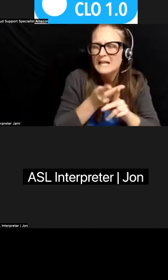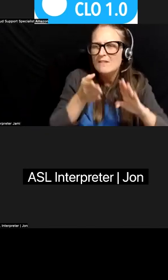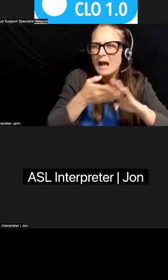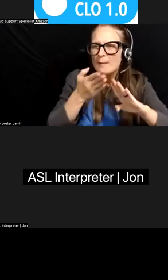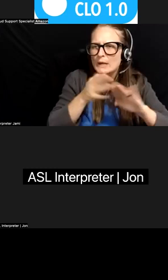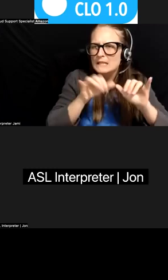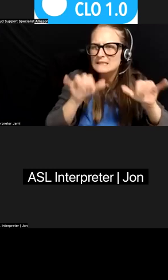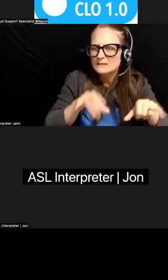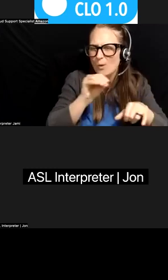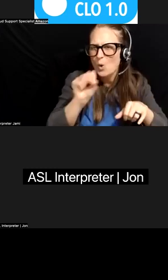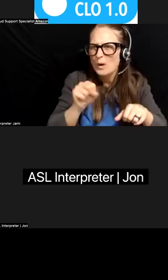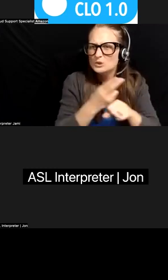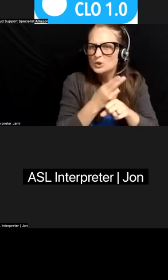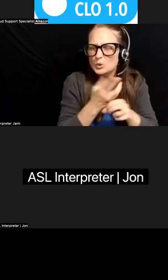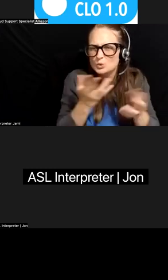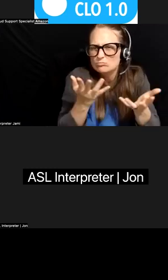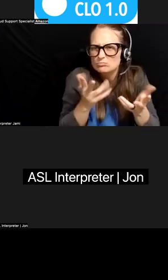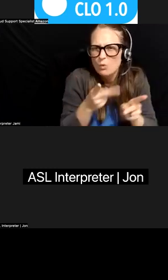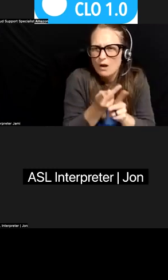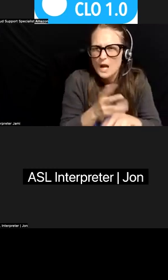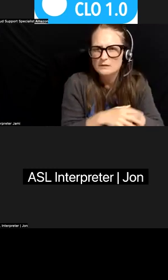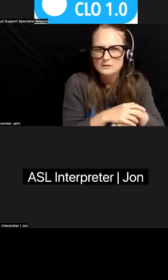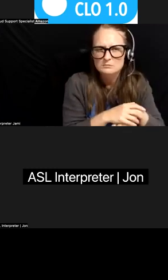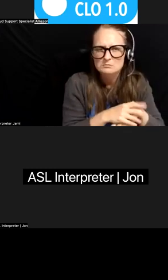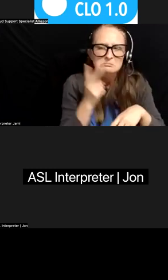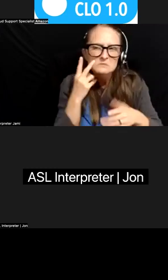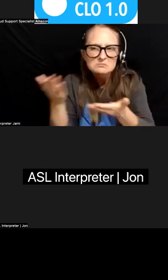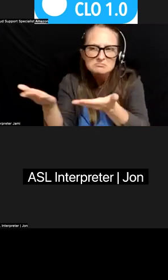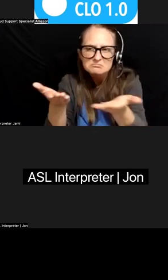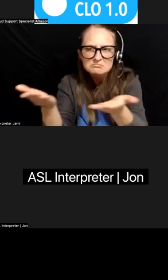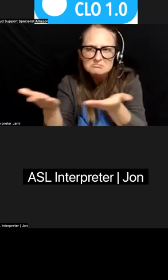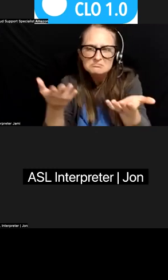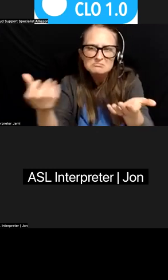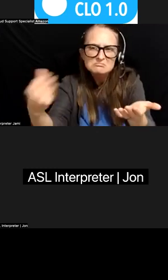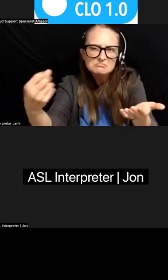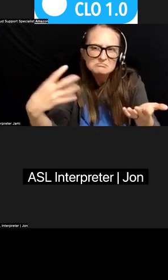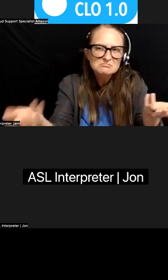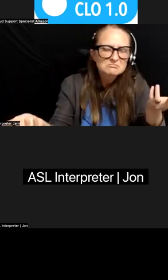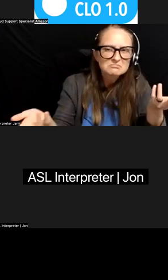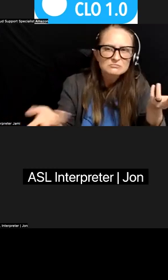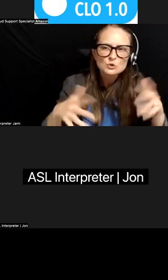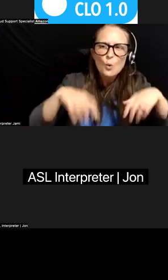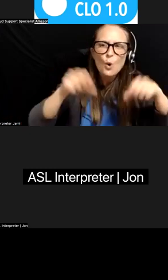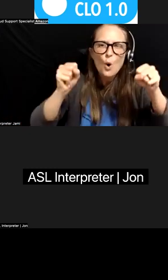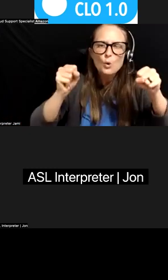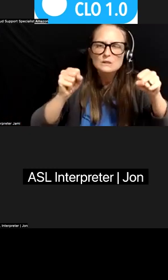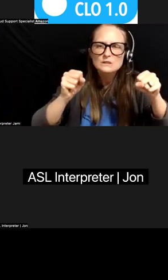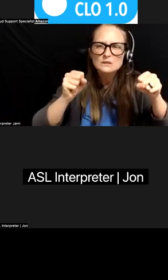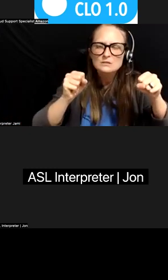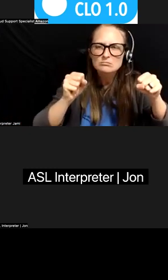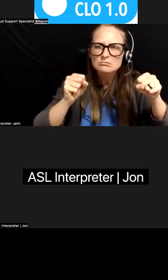site? Let's see if get you folks involved. What's a good operating system just to host a site?